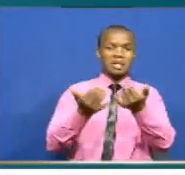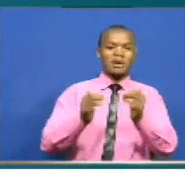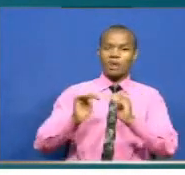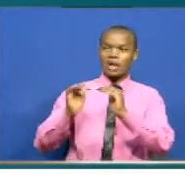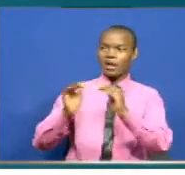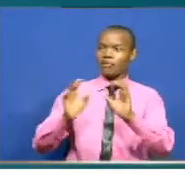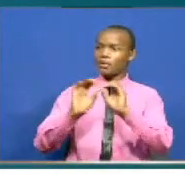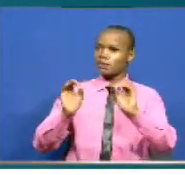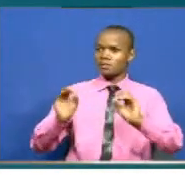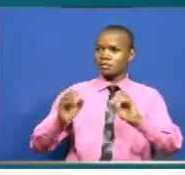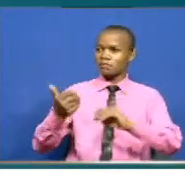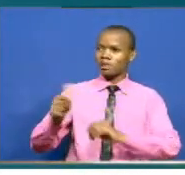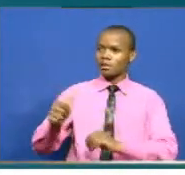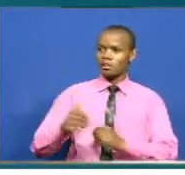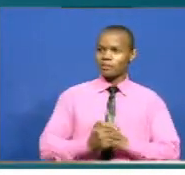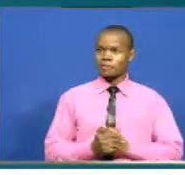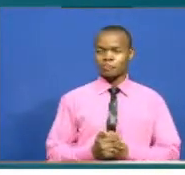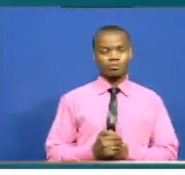in consideration.